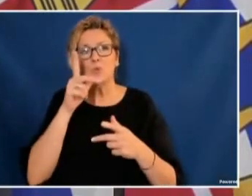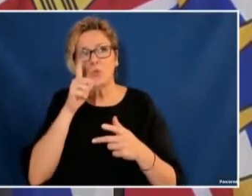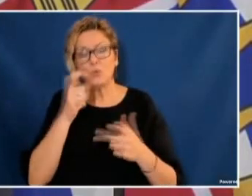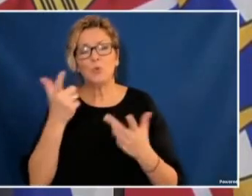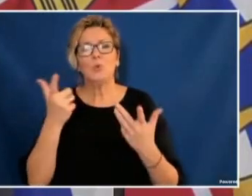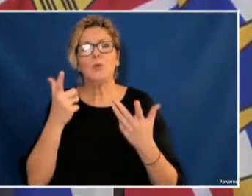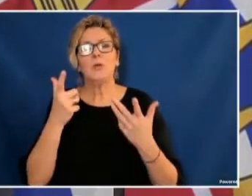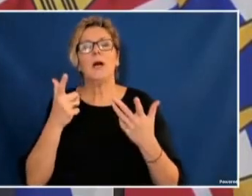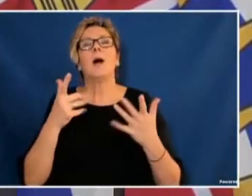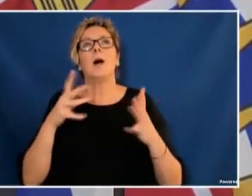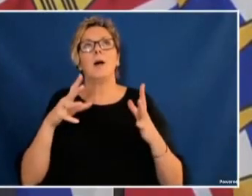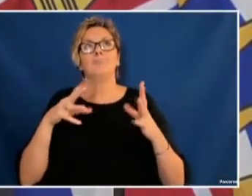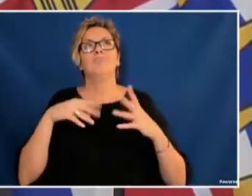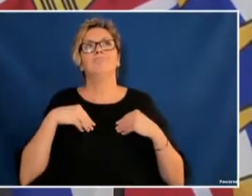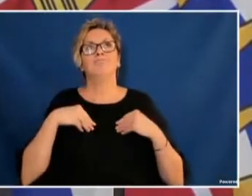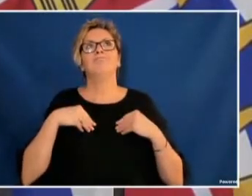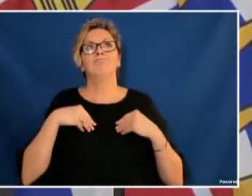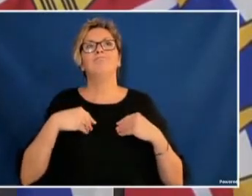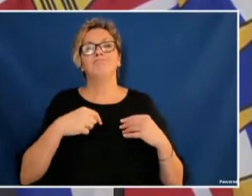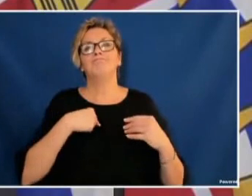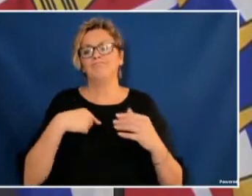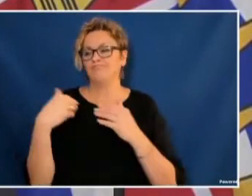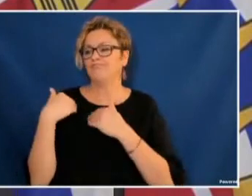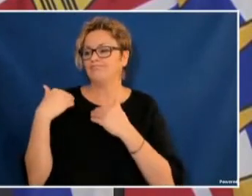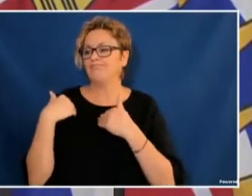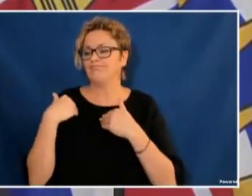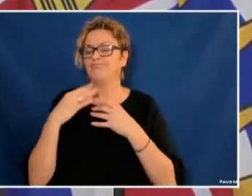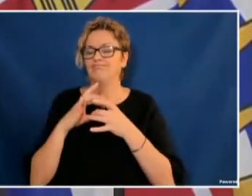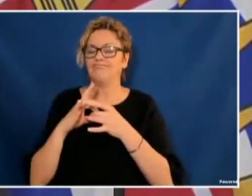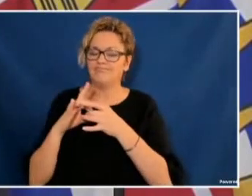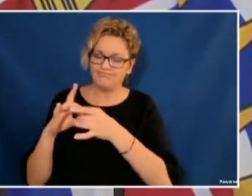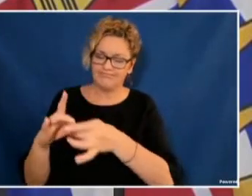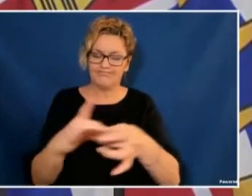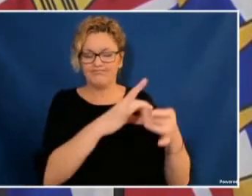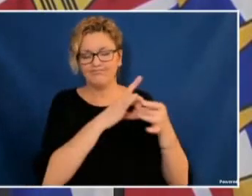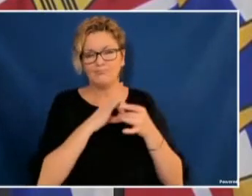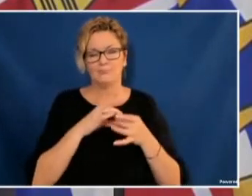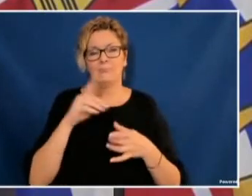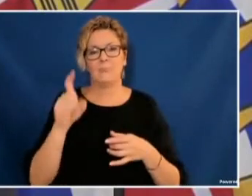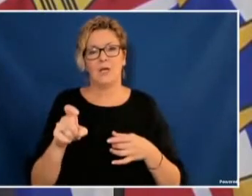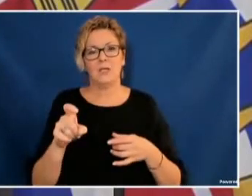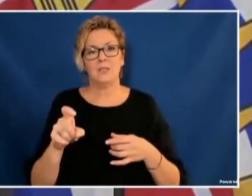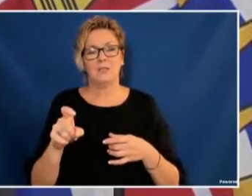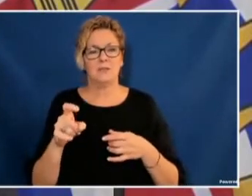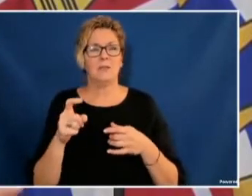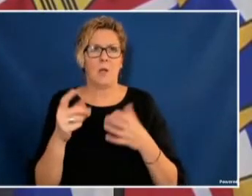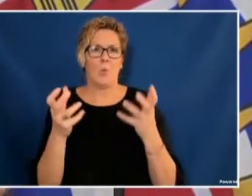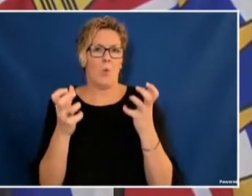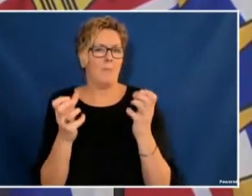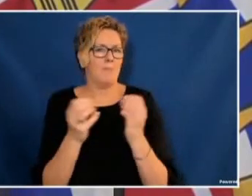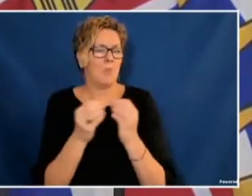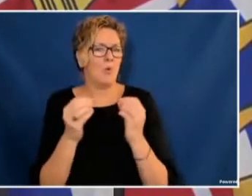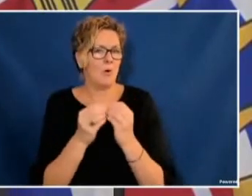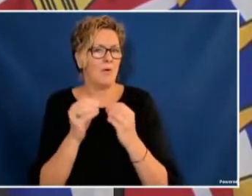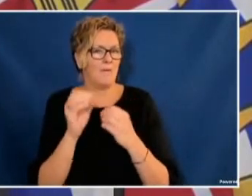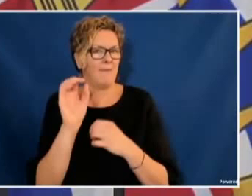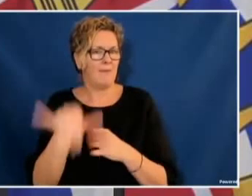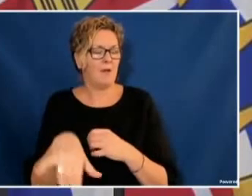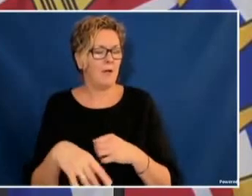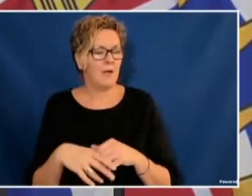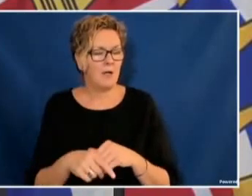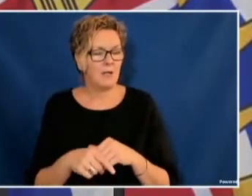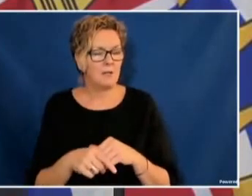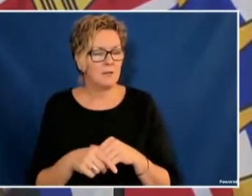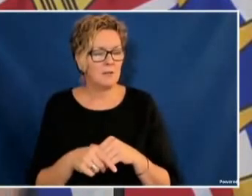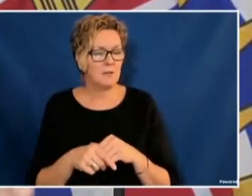a hard time again about wearing masks, about not table hopping, about staying to 6 people. These are all things that are important